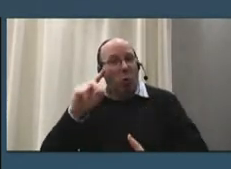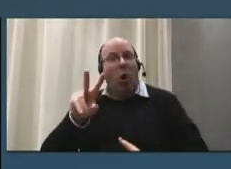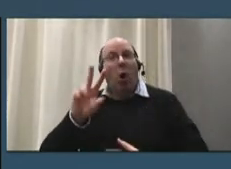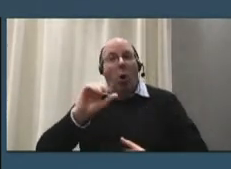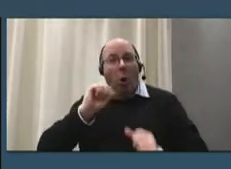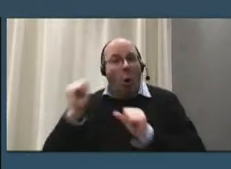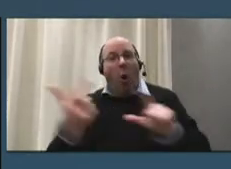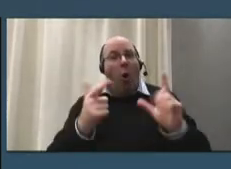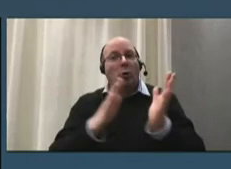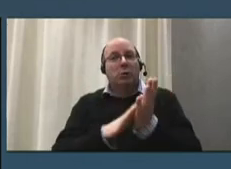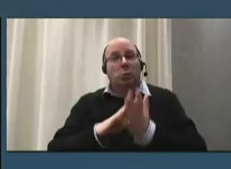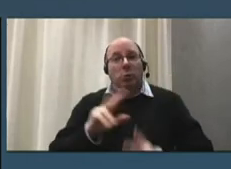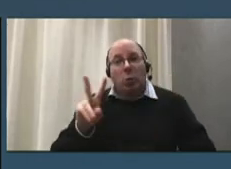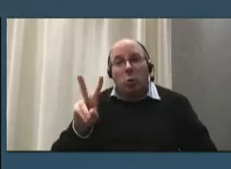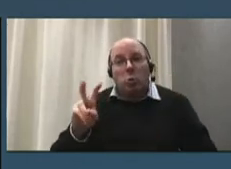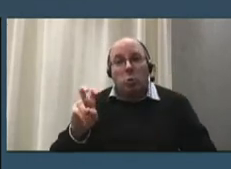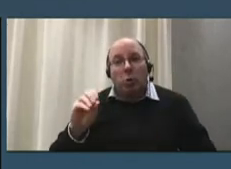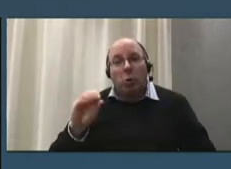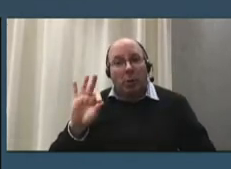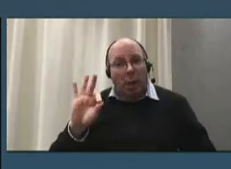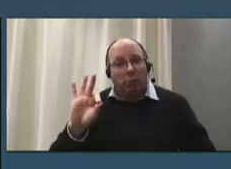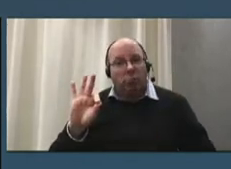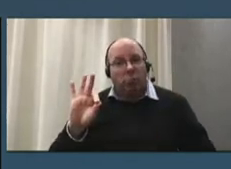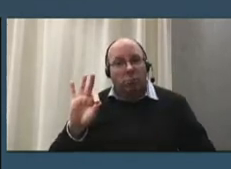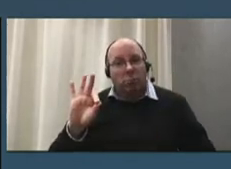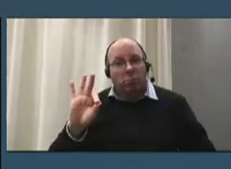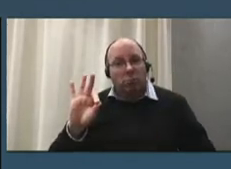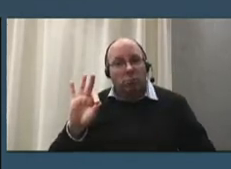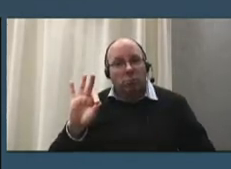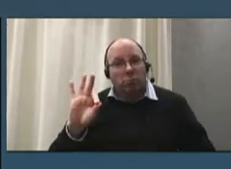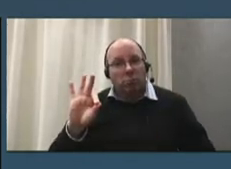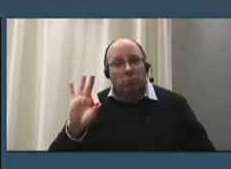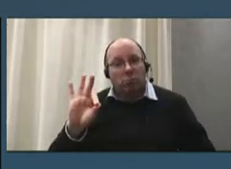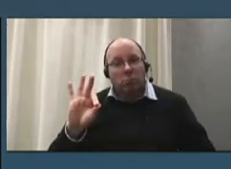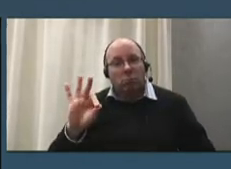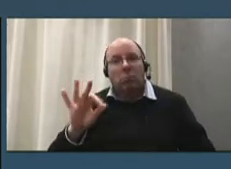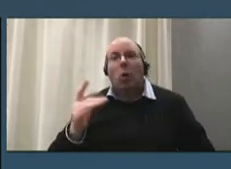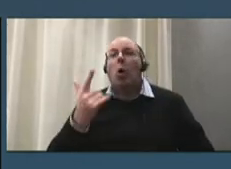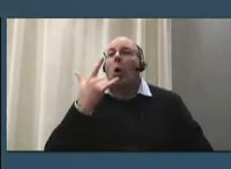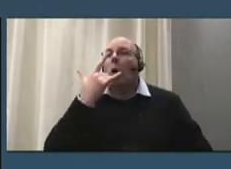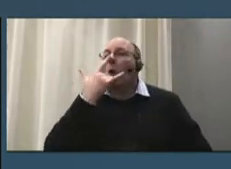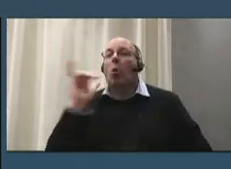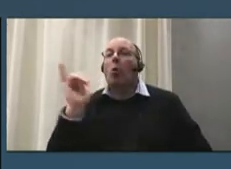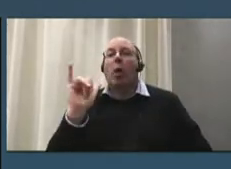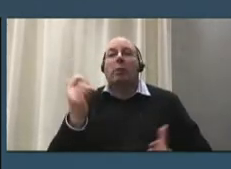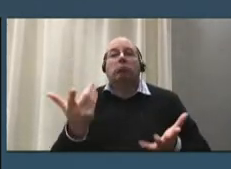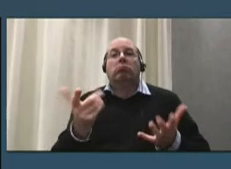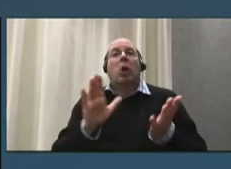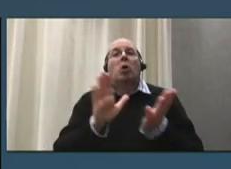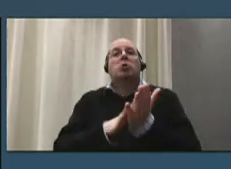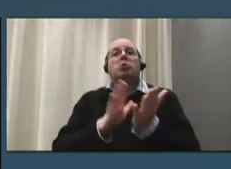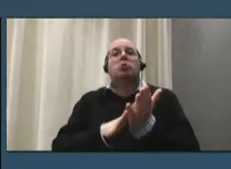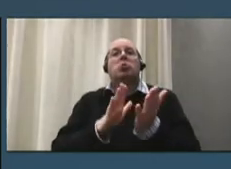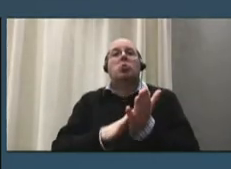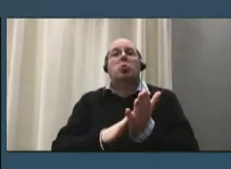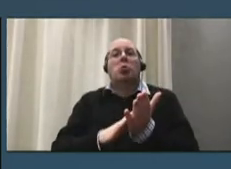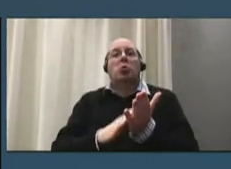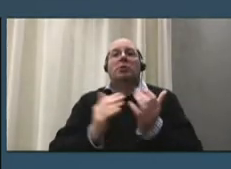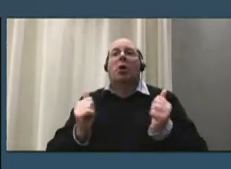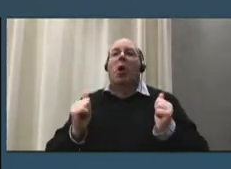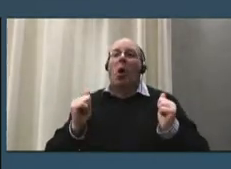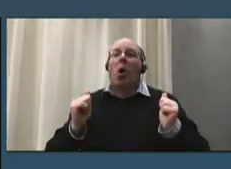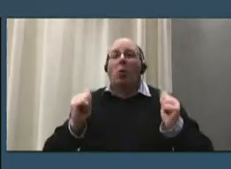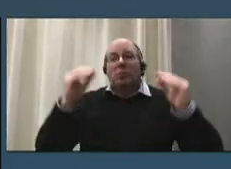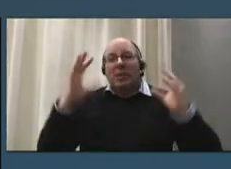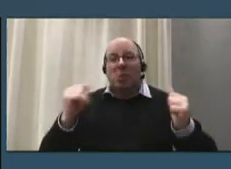question, okay? Because we can have every teacher show up to a school, but if there are no cafeteria workers, if there are no building